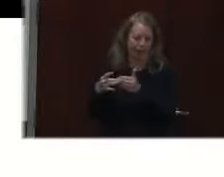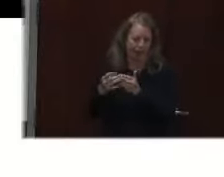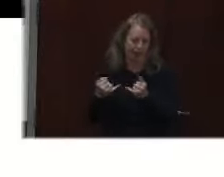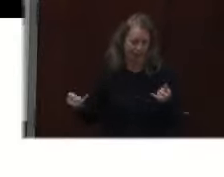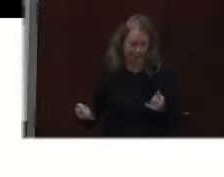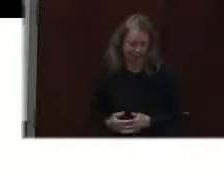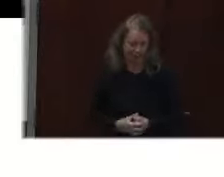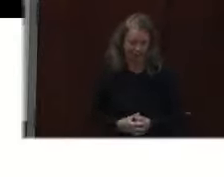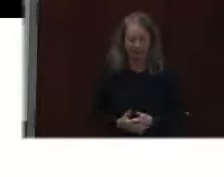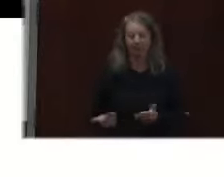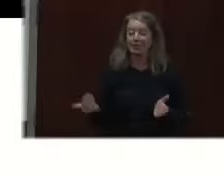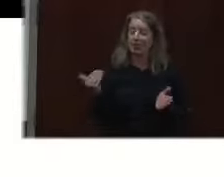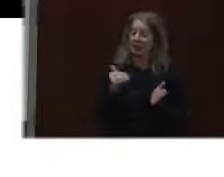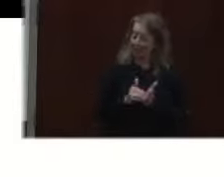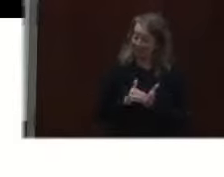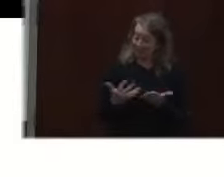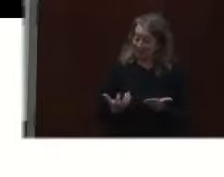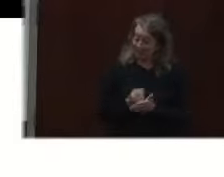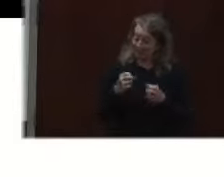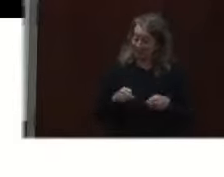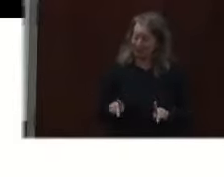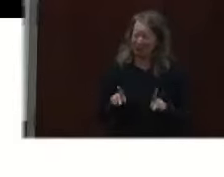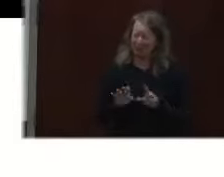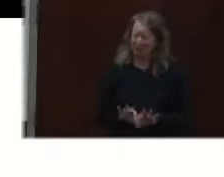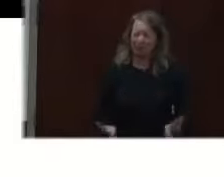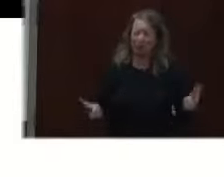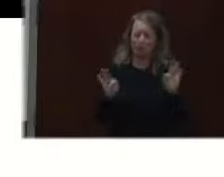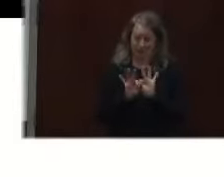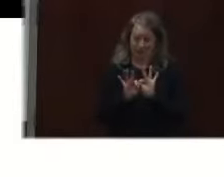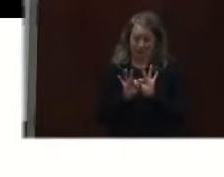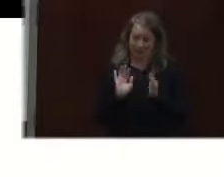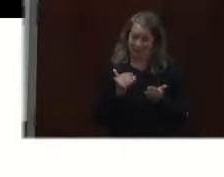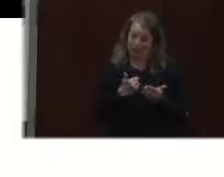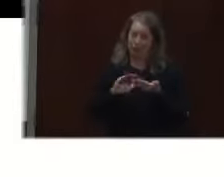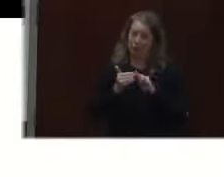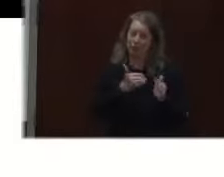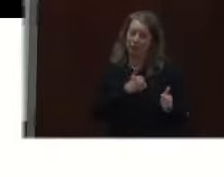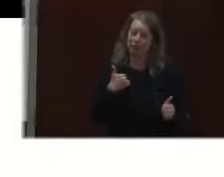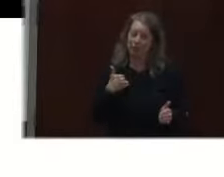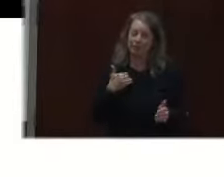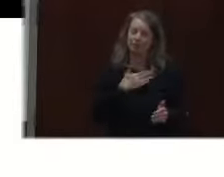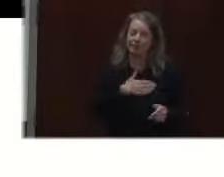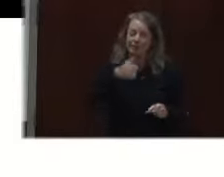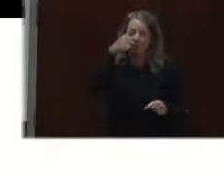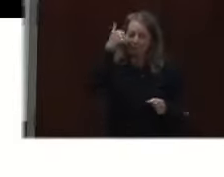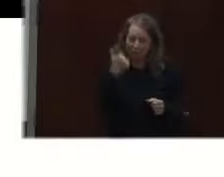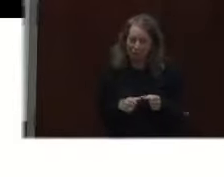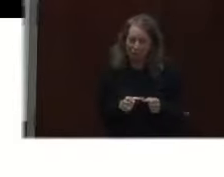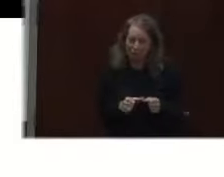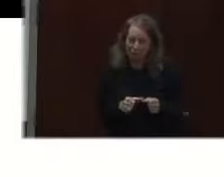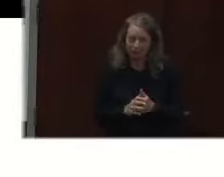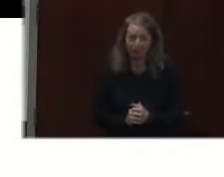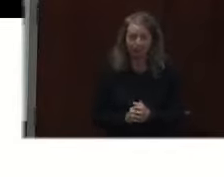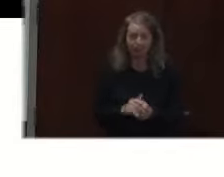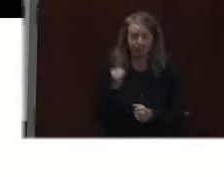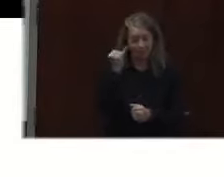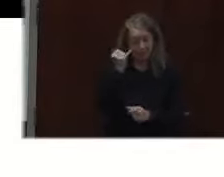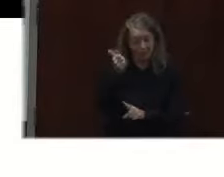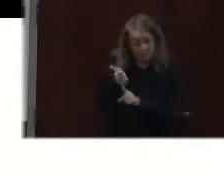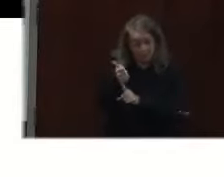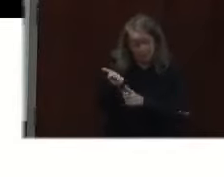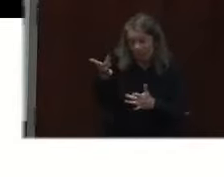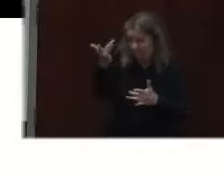take the opportunity to let everybody know that it is very important for our community members to remember that if they have